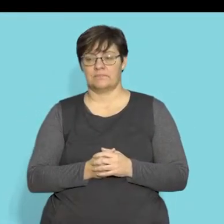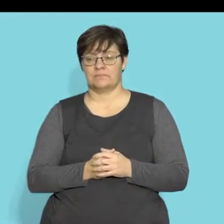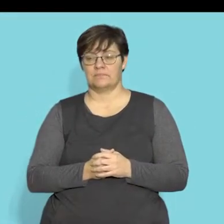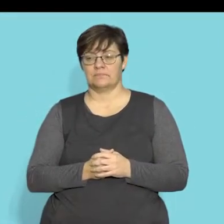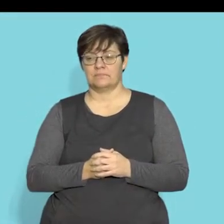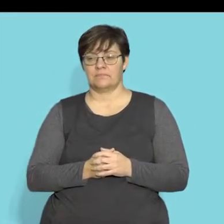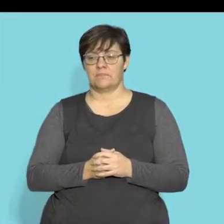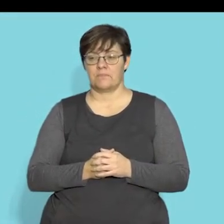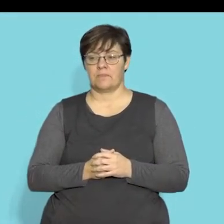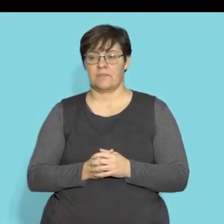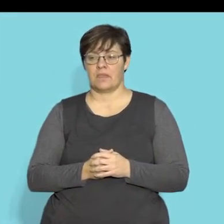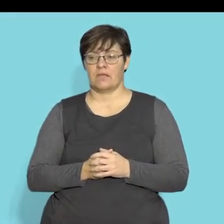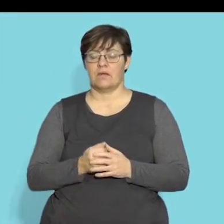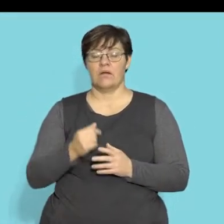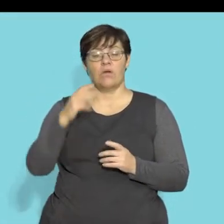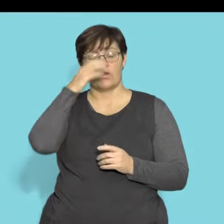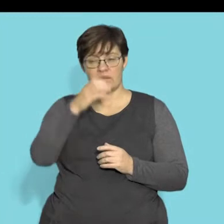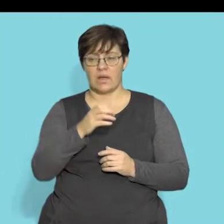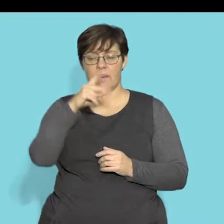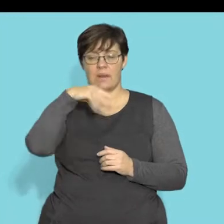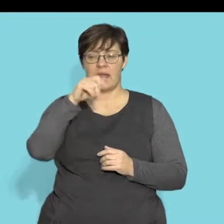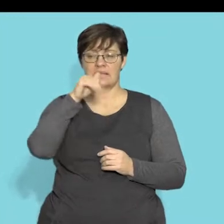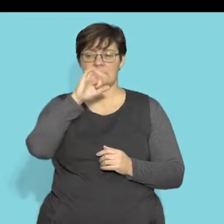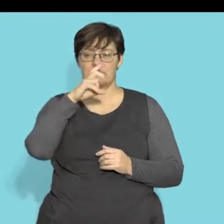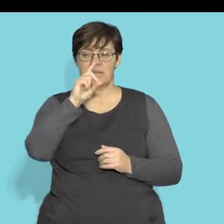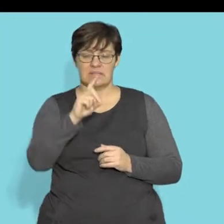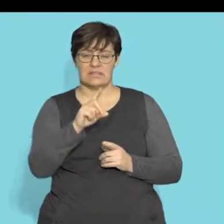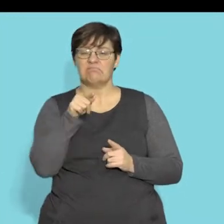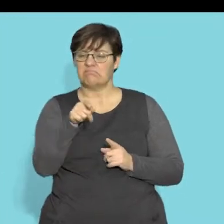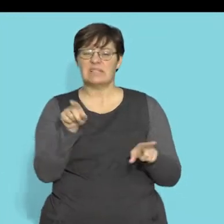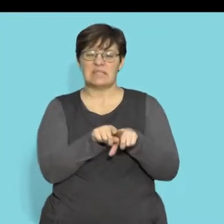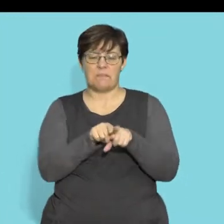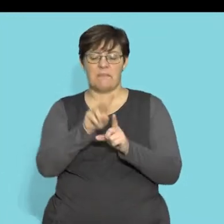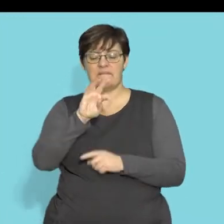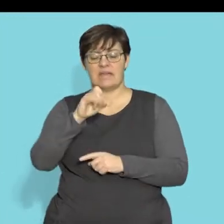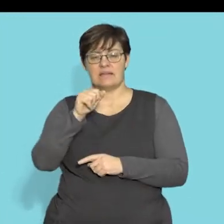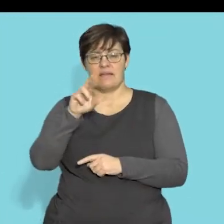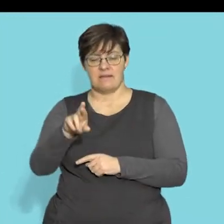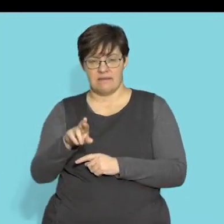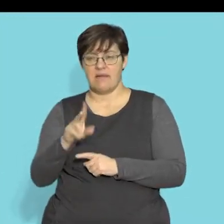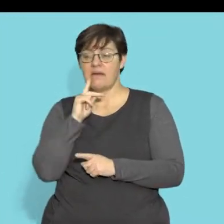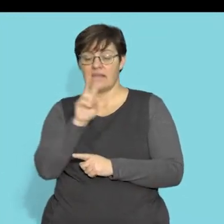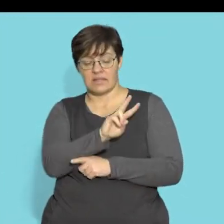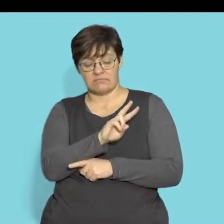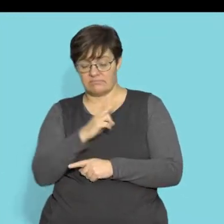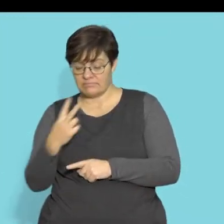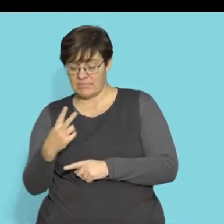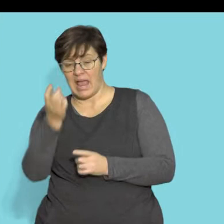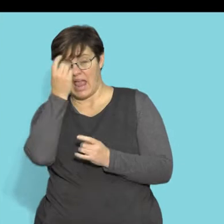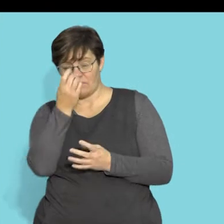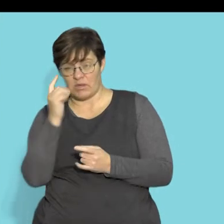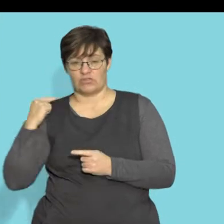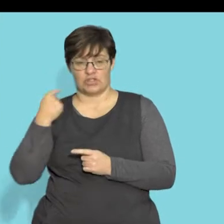modified individuals. The concept of what a plasmid is as a vector, and how that is used to transfer genetic